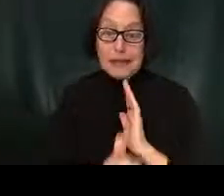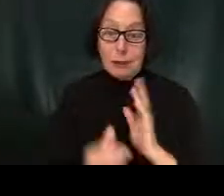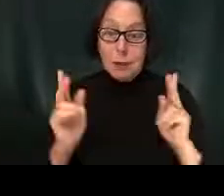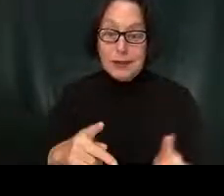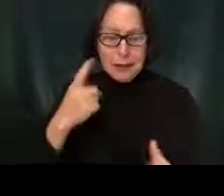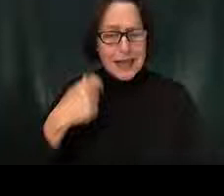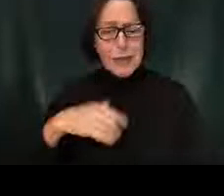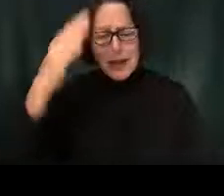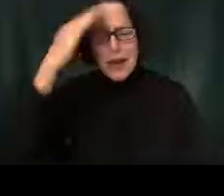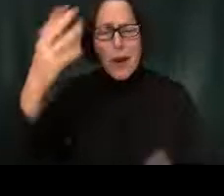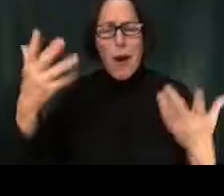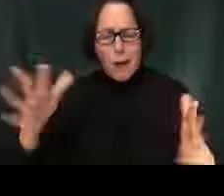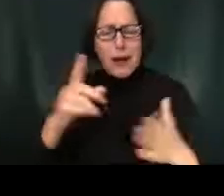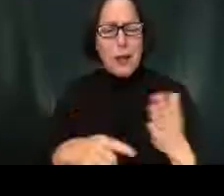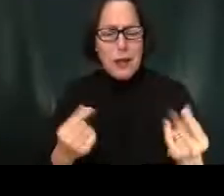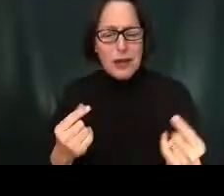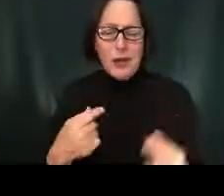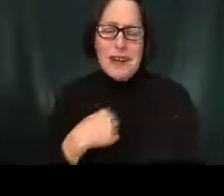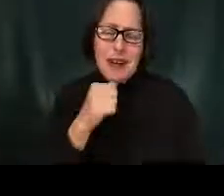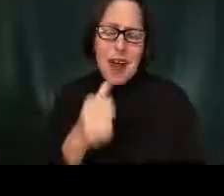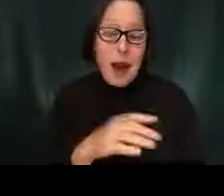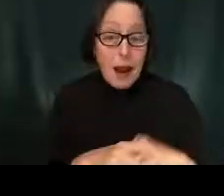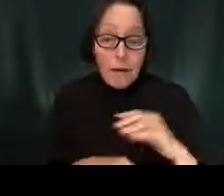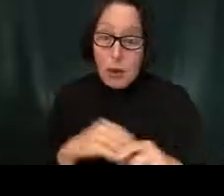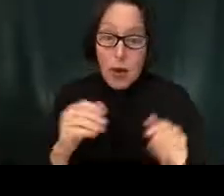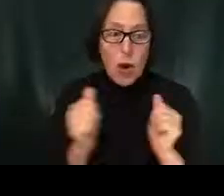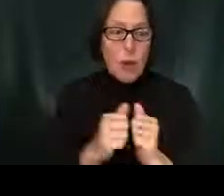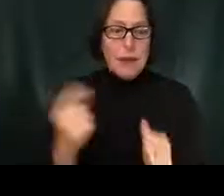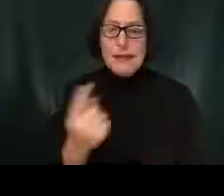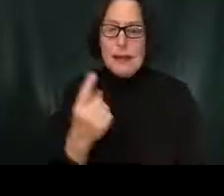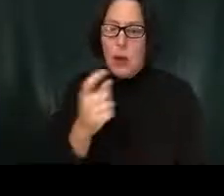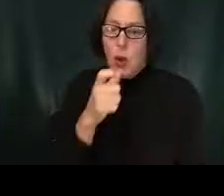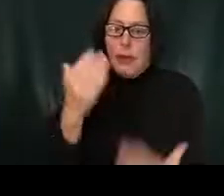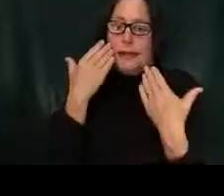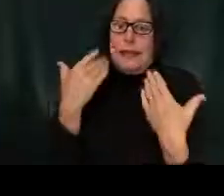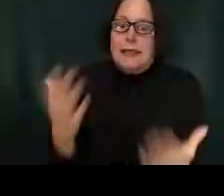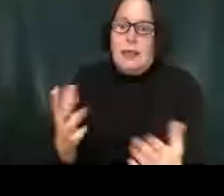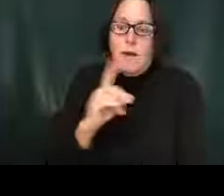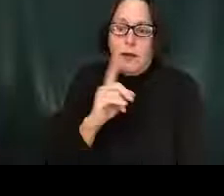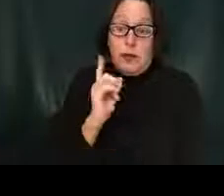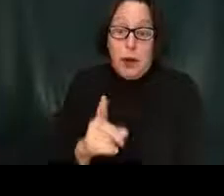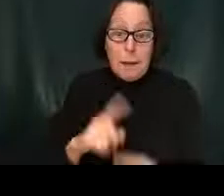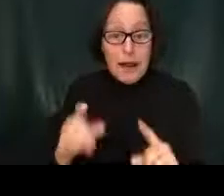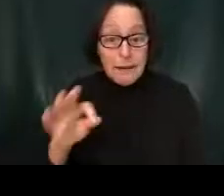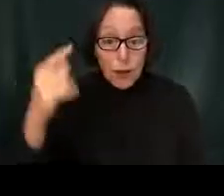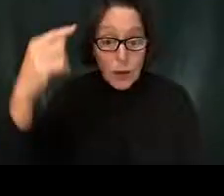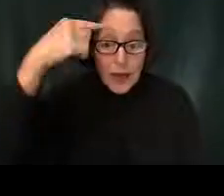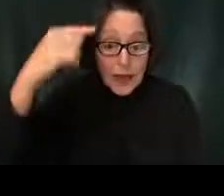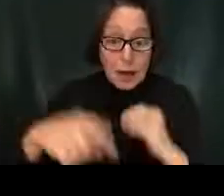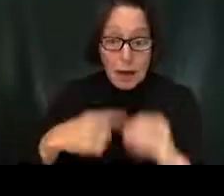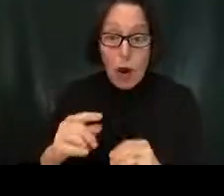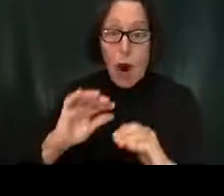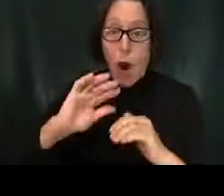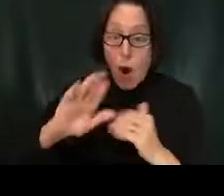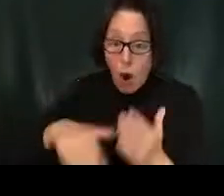what to do already, and we're uncomfortable with someone not feeling certain. But if you think about all the times that